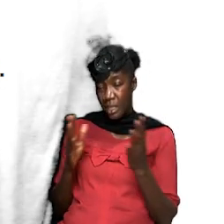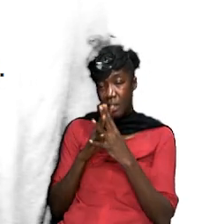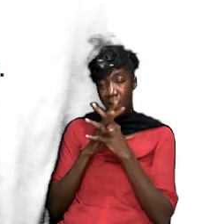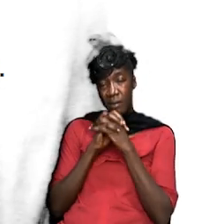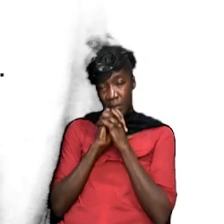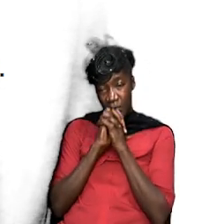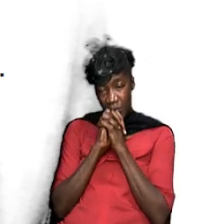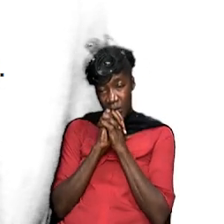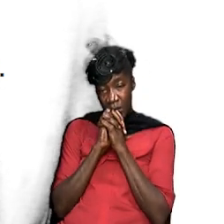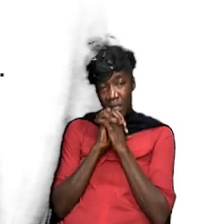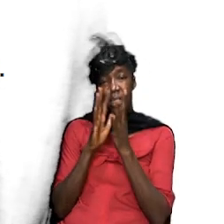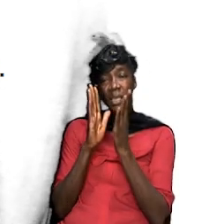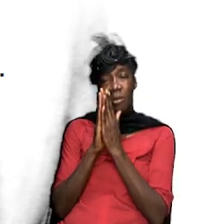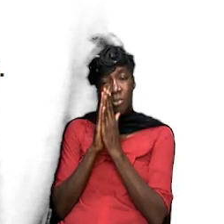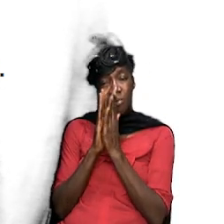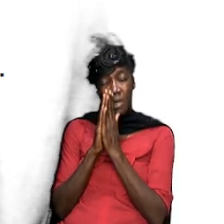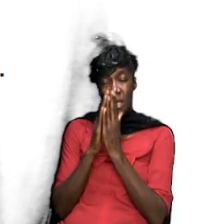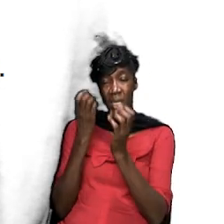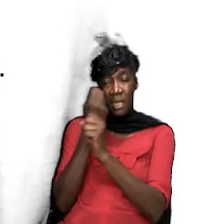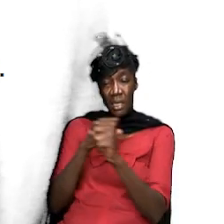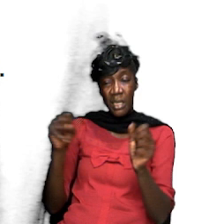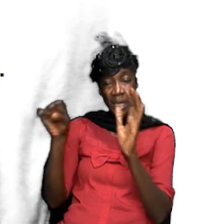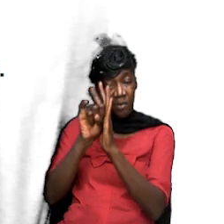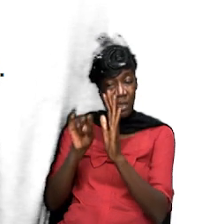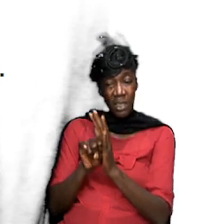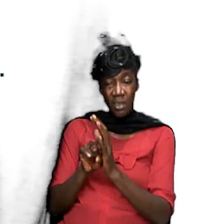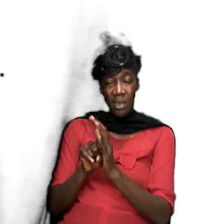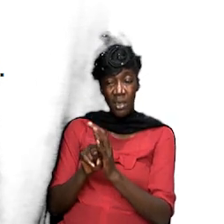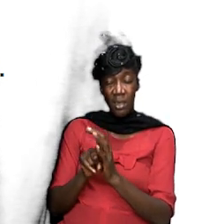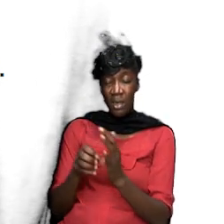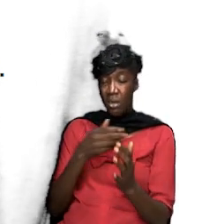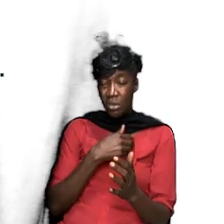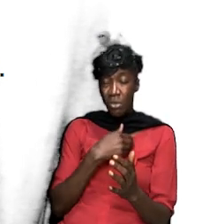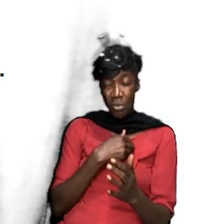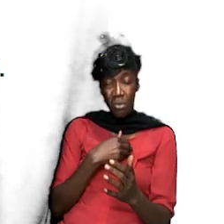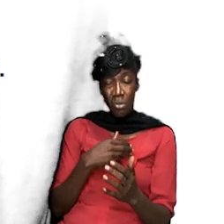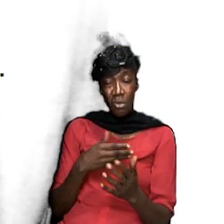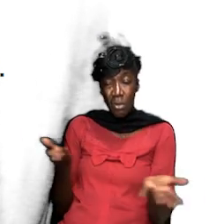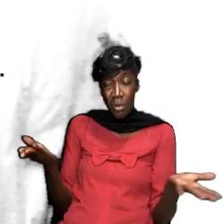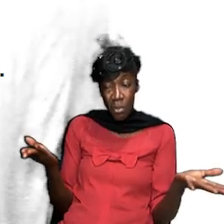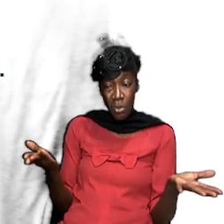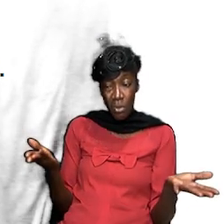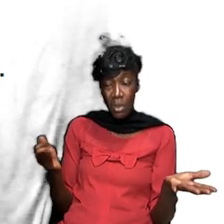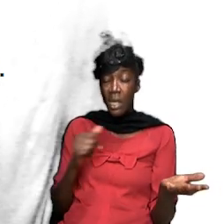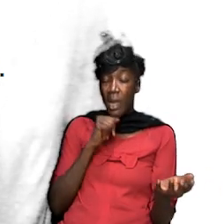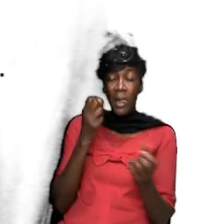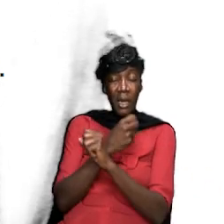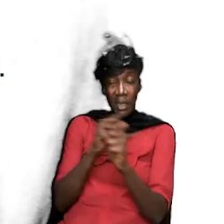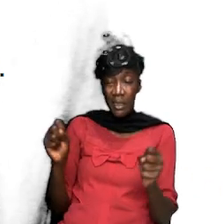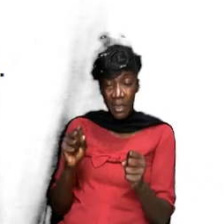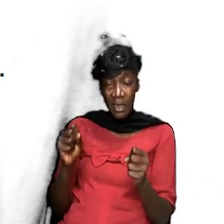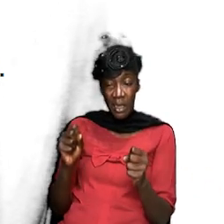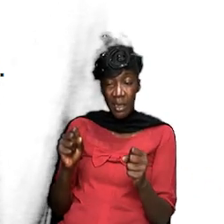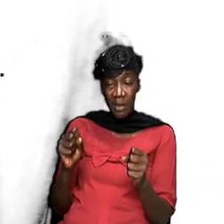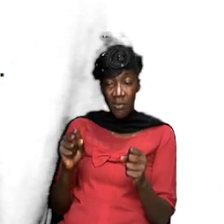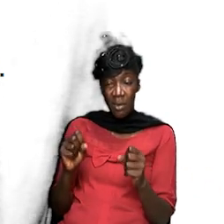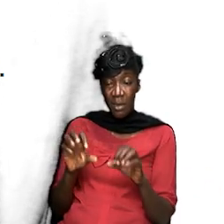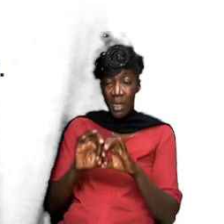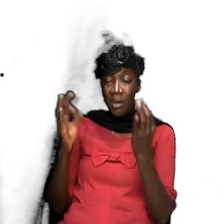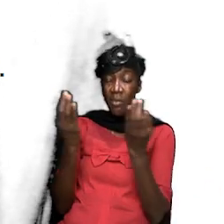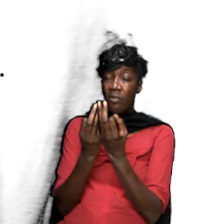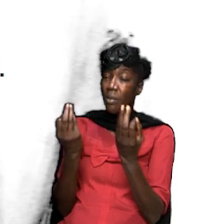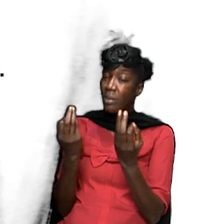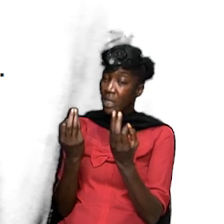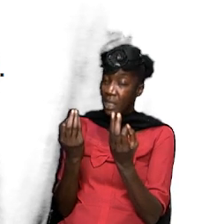So but we pray for salvation of souls. What about our unsaved relatives? Remember, you know, the